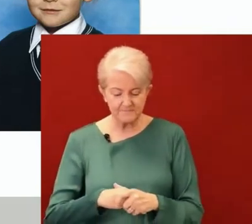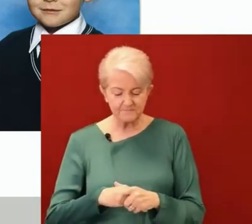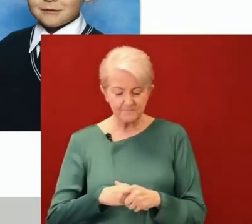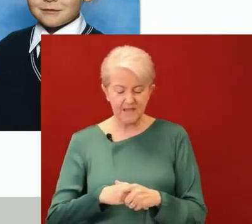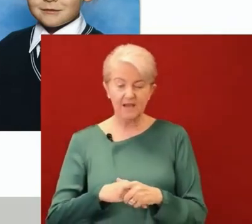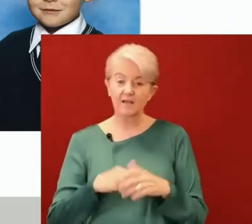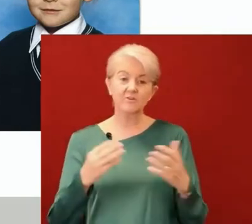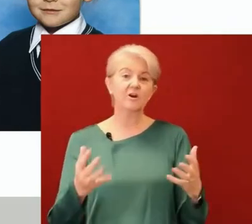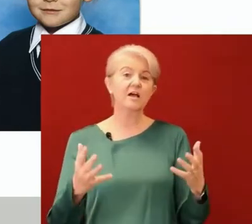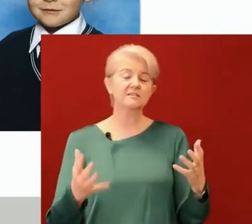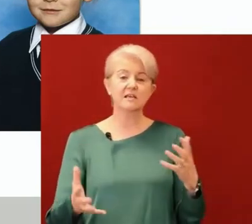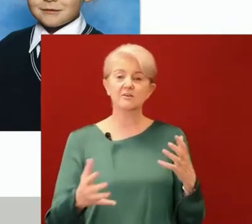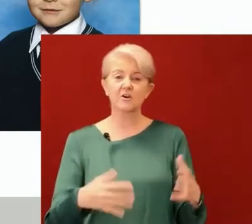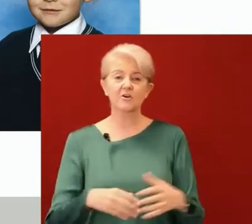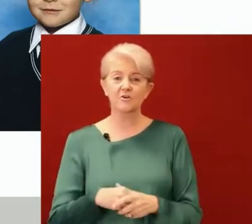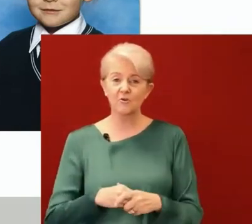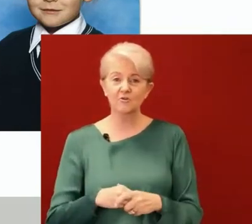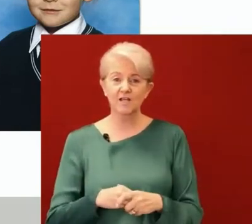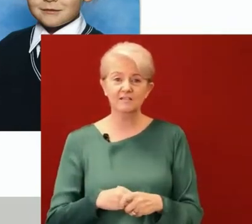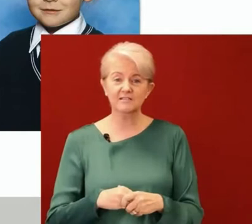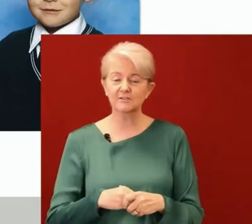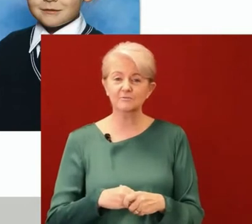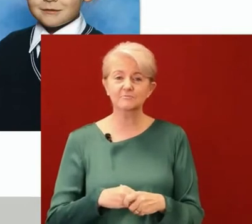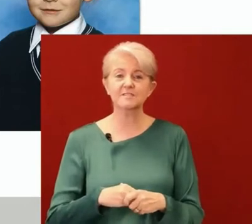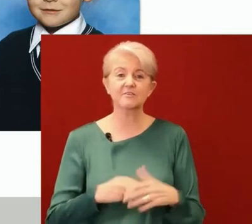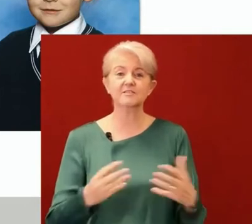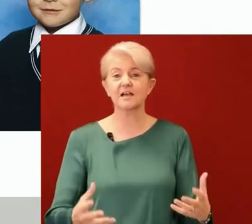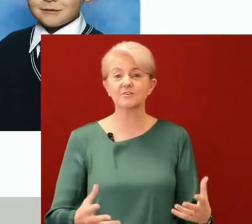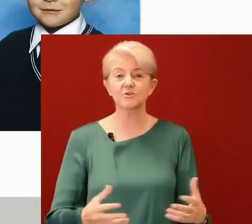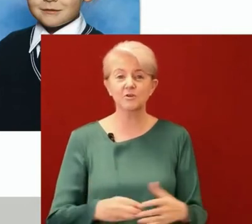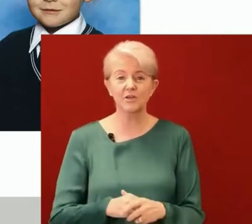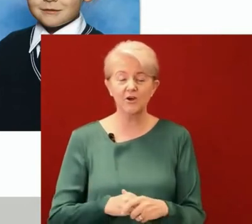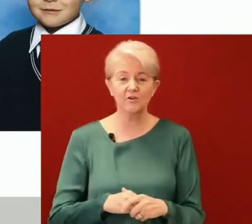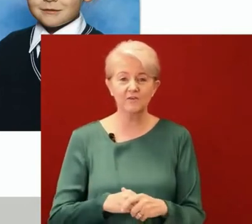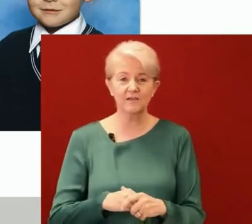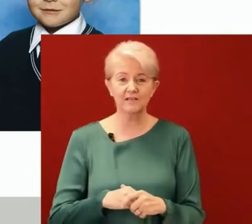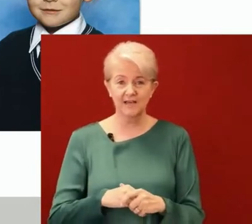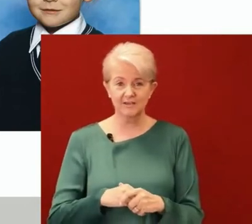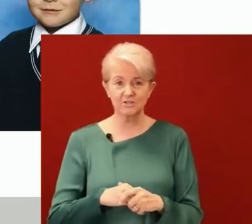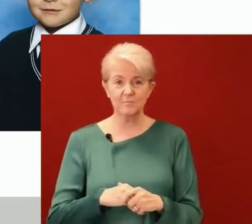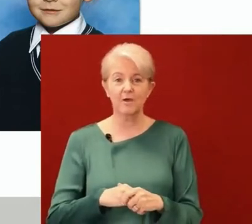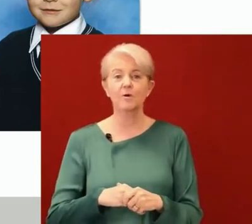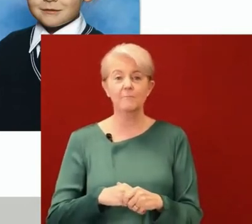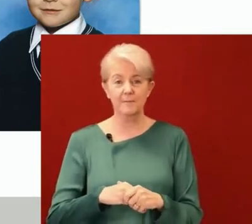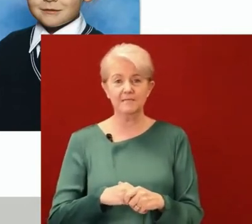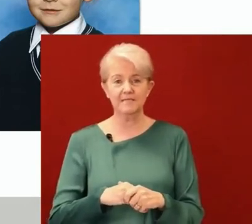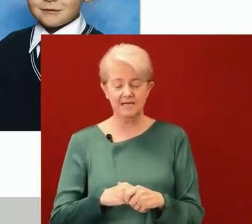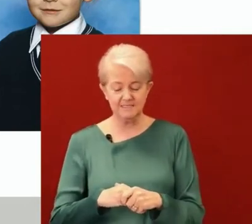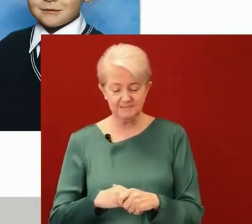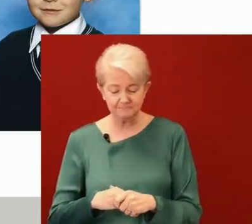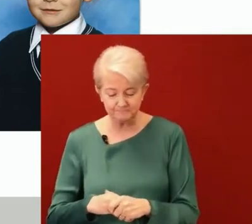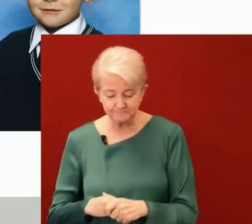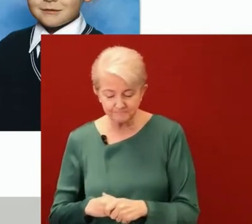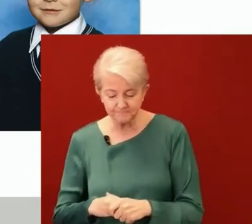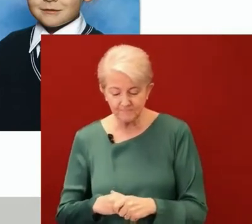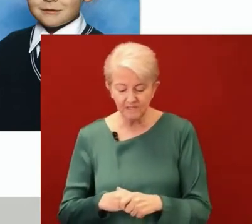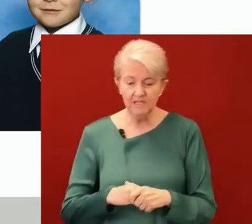mouths. And I thought I'd seen and heard it all until Sarah started talking over lunch about what mummy and daddy